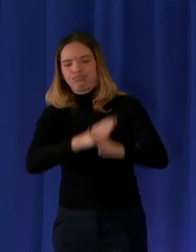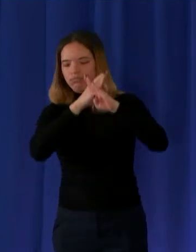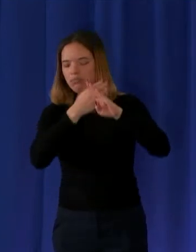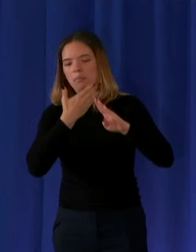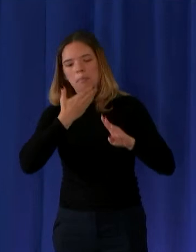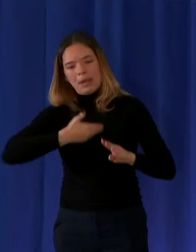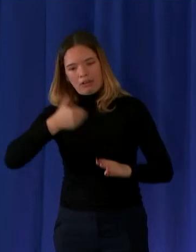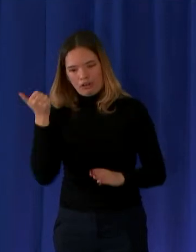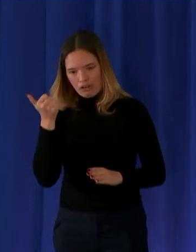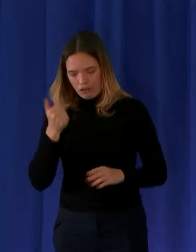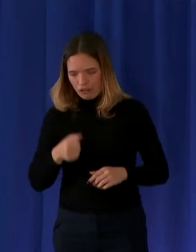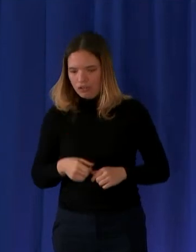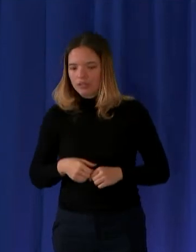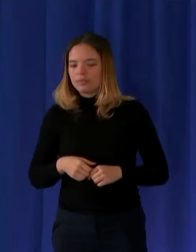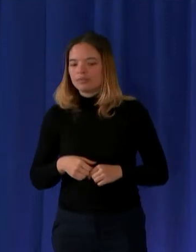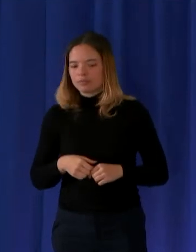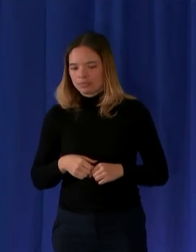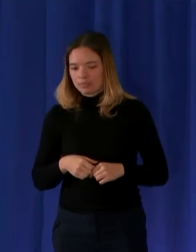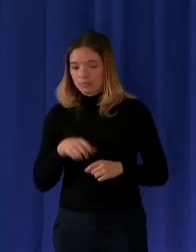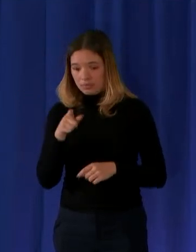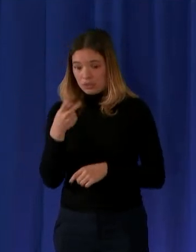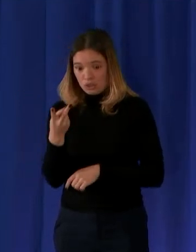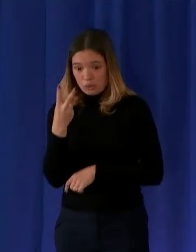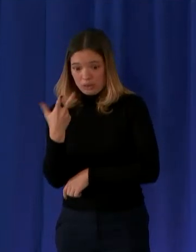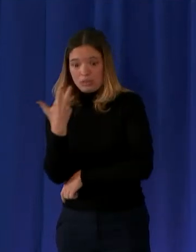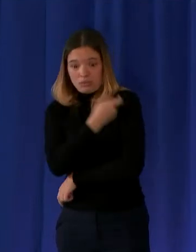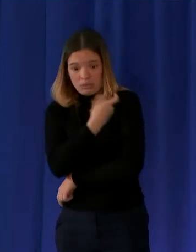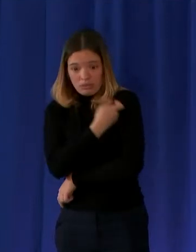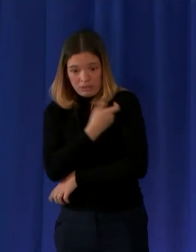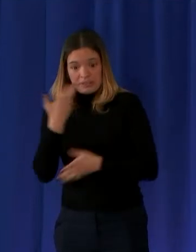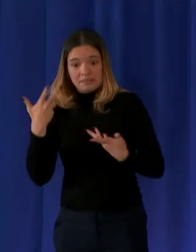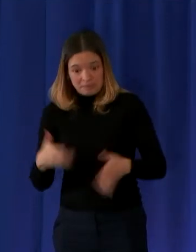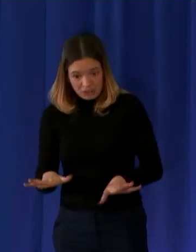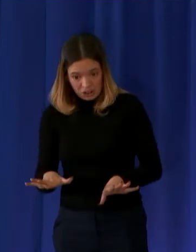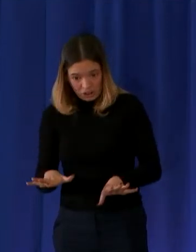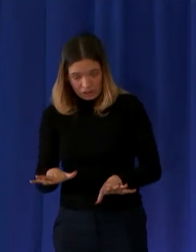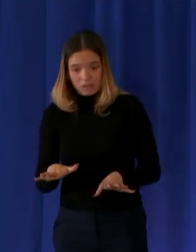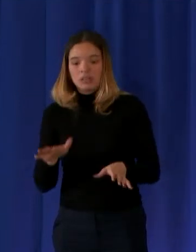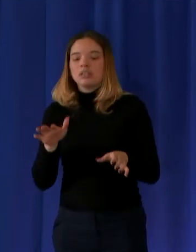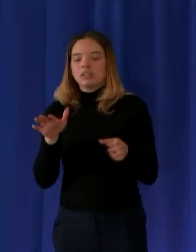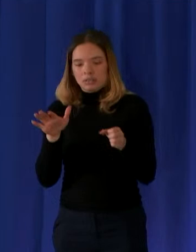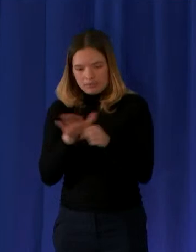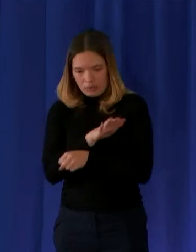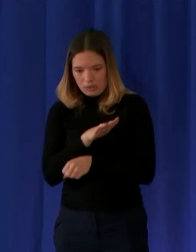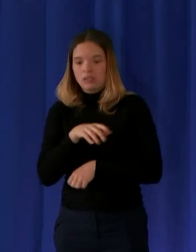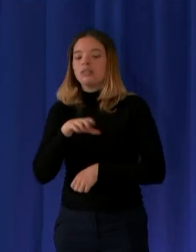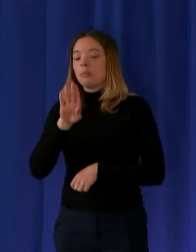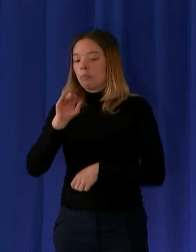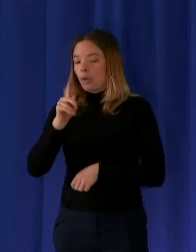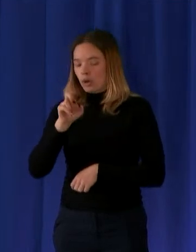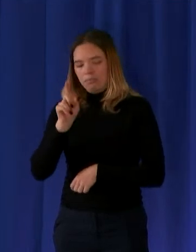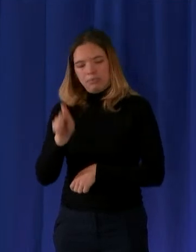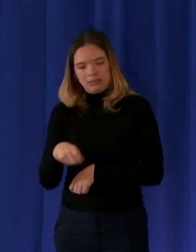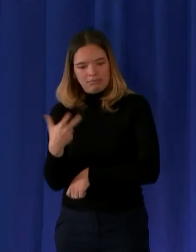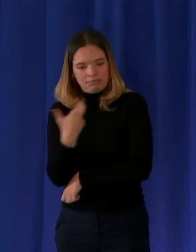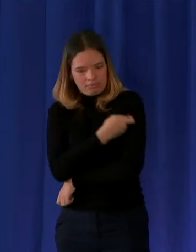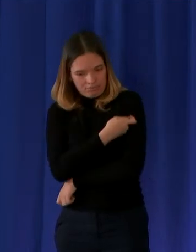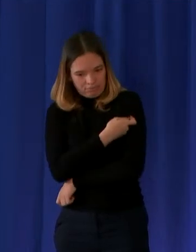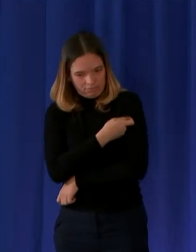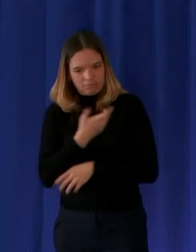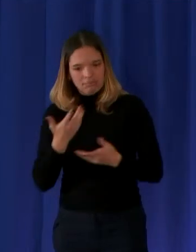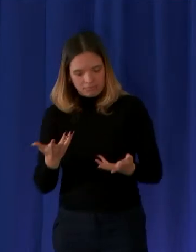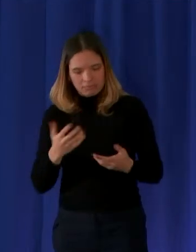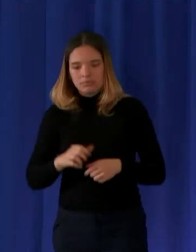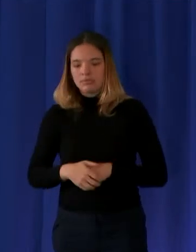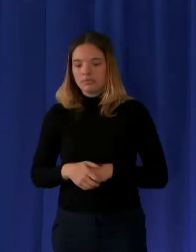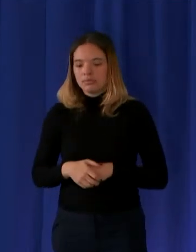what we consider to be fully vaccinated, meaning you've had 2 doses of the COVID-19 vaccine, your vaccine is providing